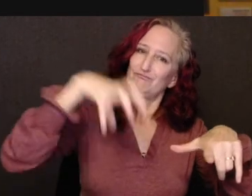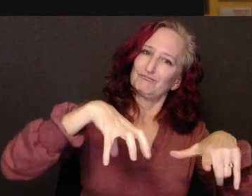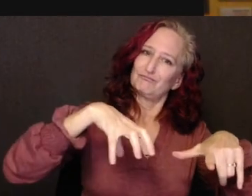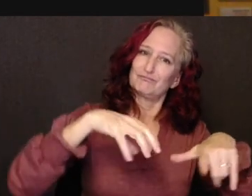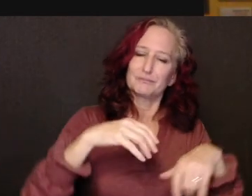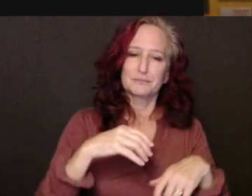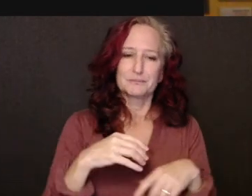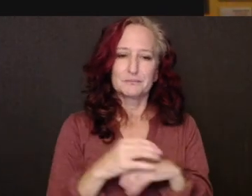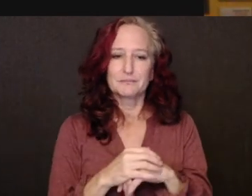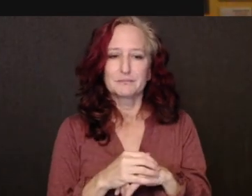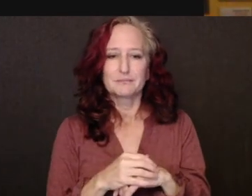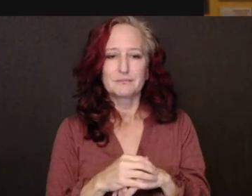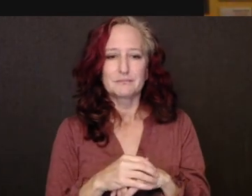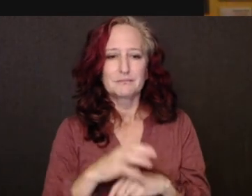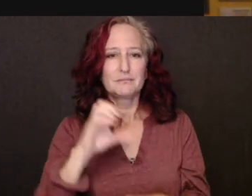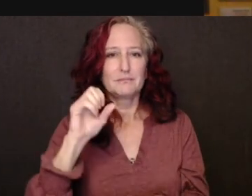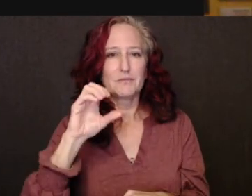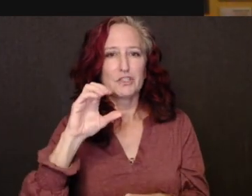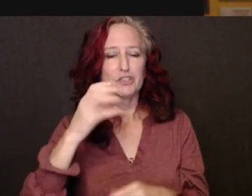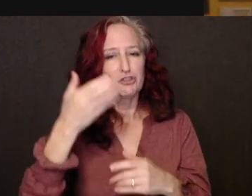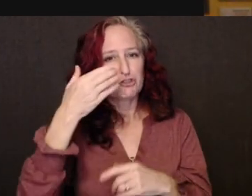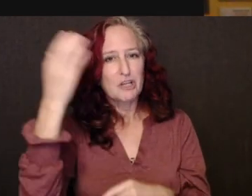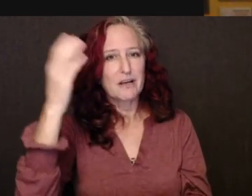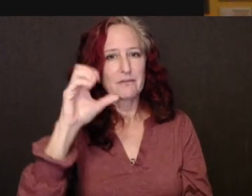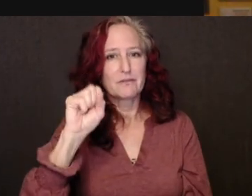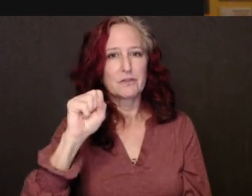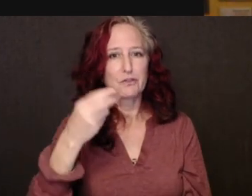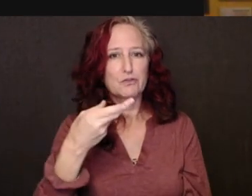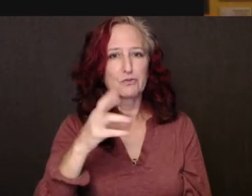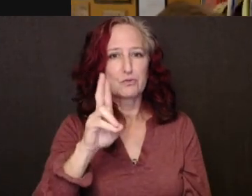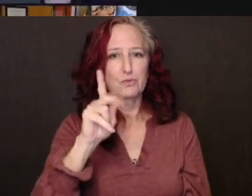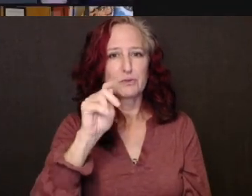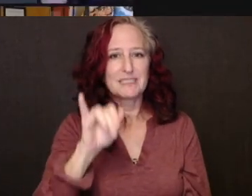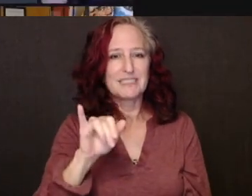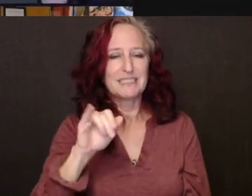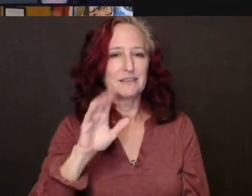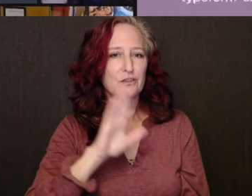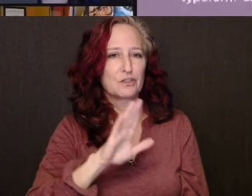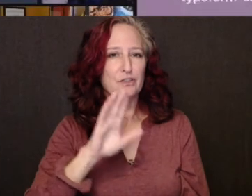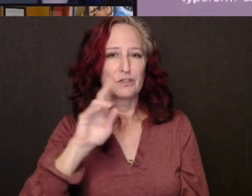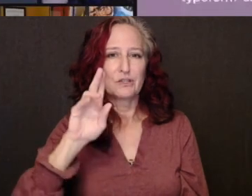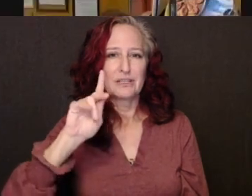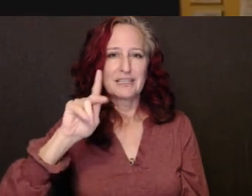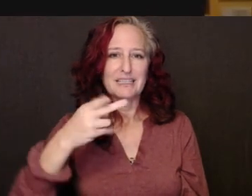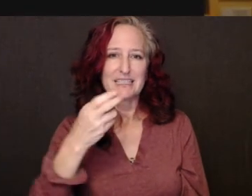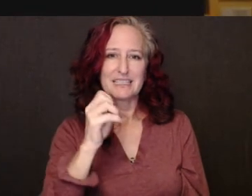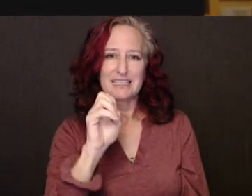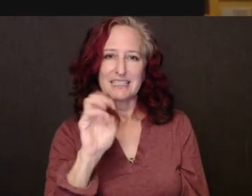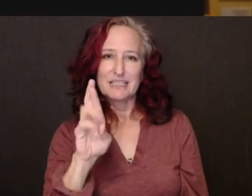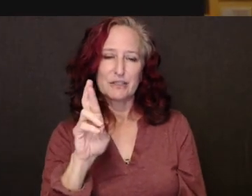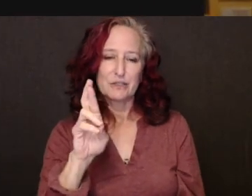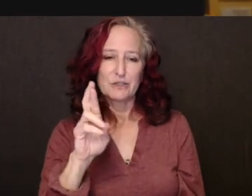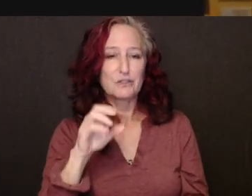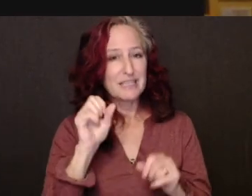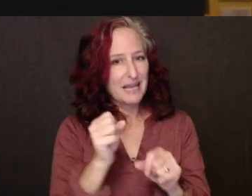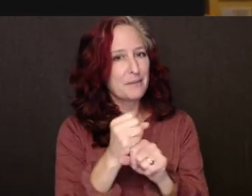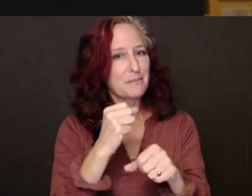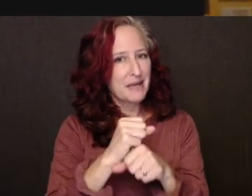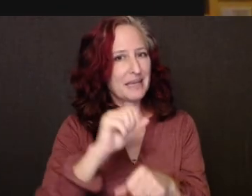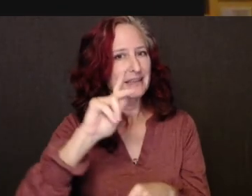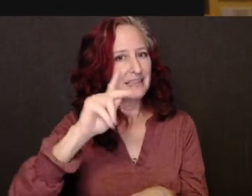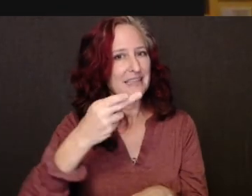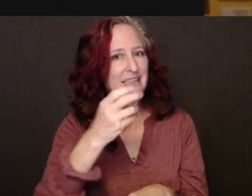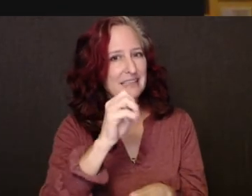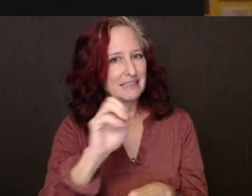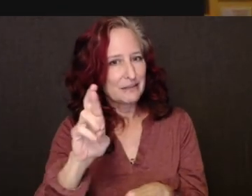the risotto stuffed into a pumpkin, you could just make the risotto and put it on a nice platter to serve.